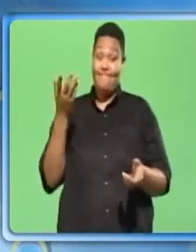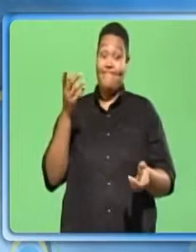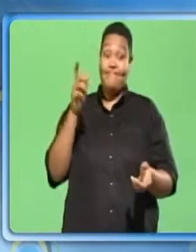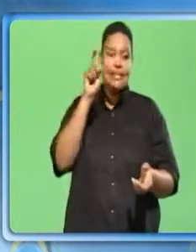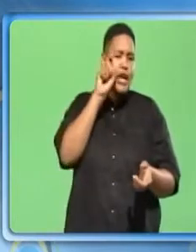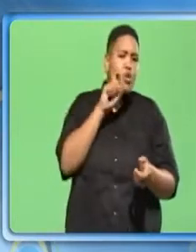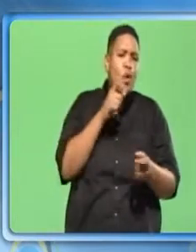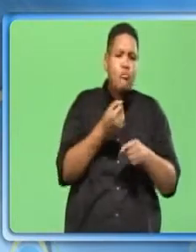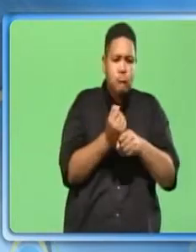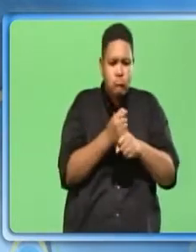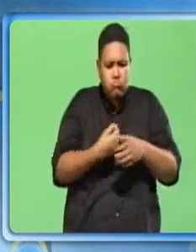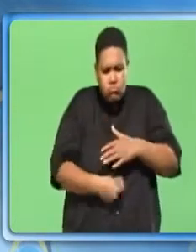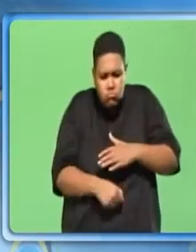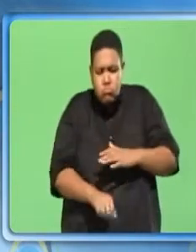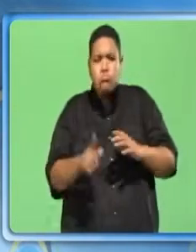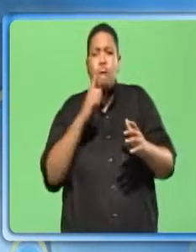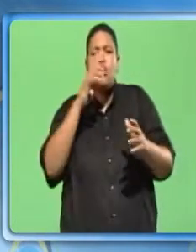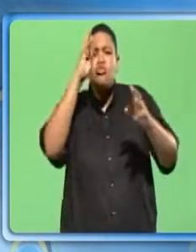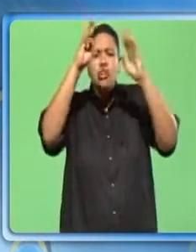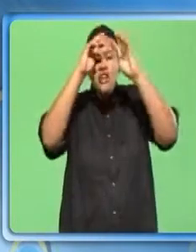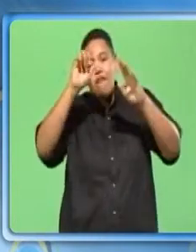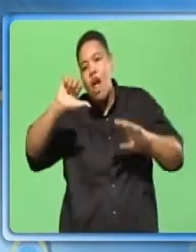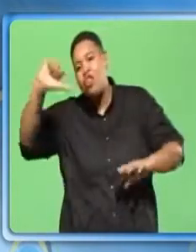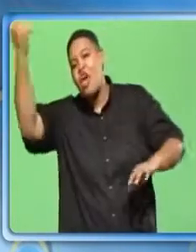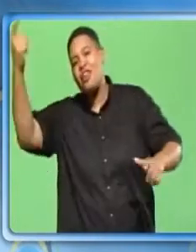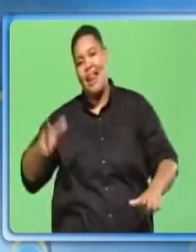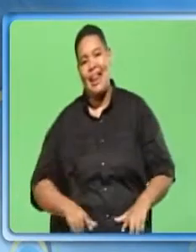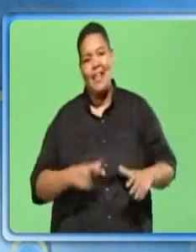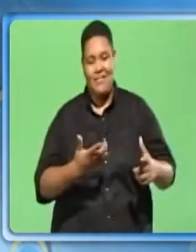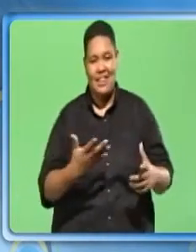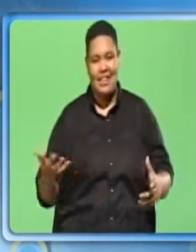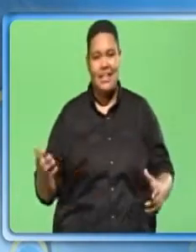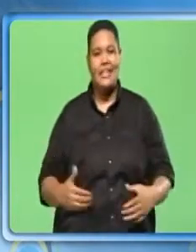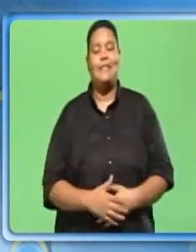the creation of a whole other organism.